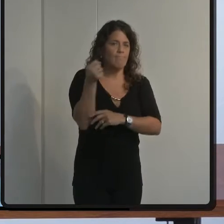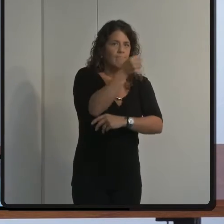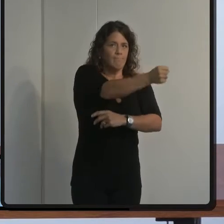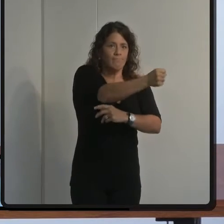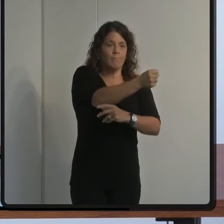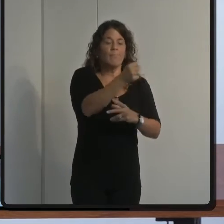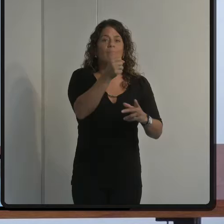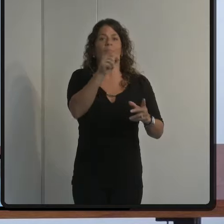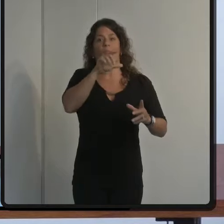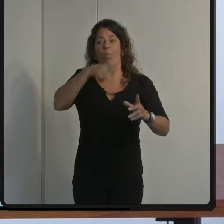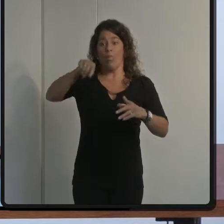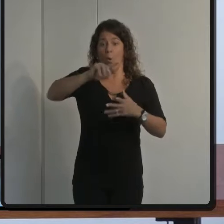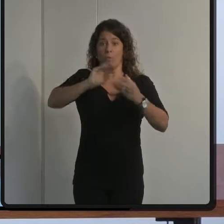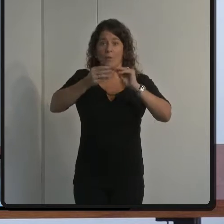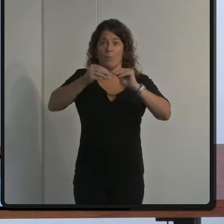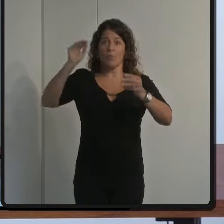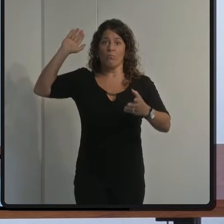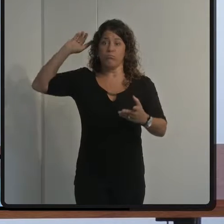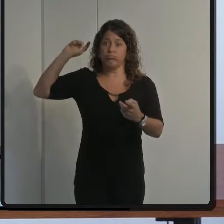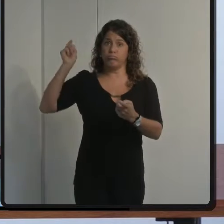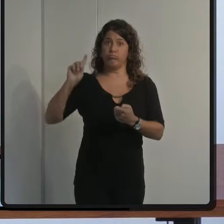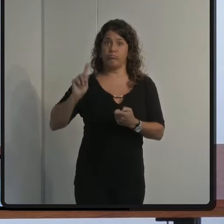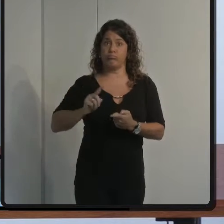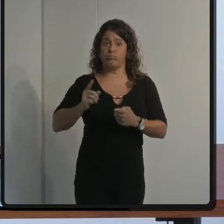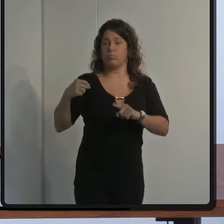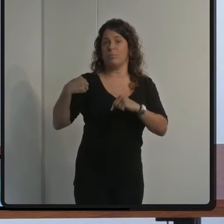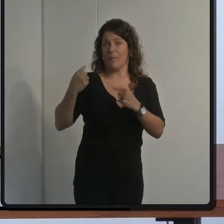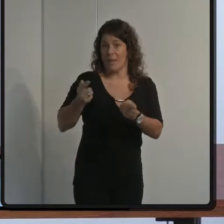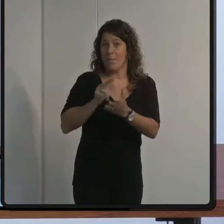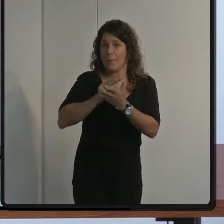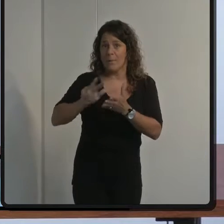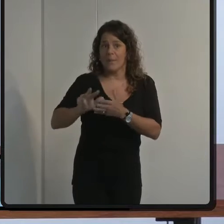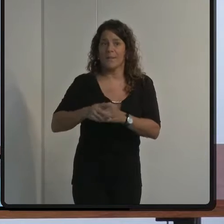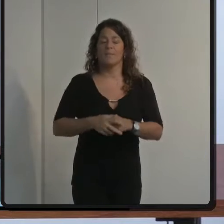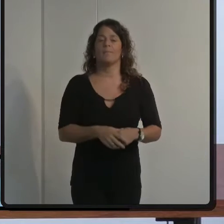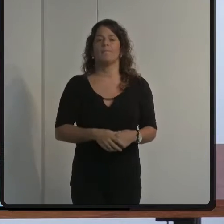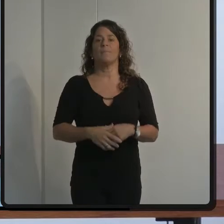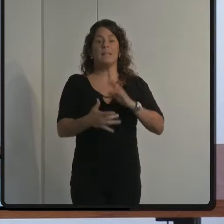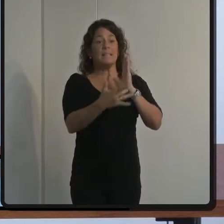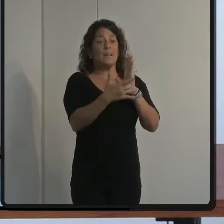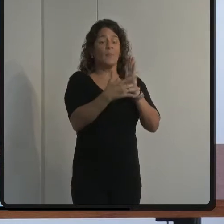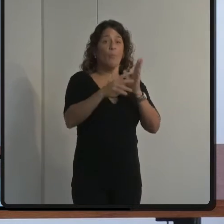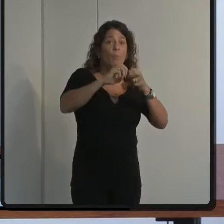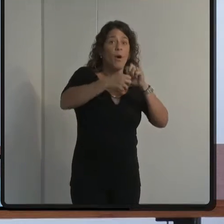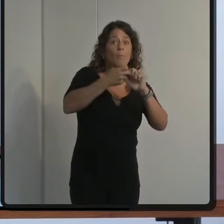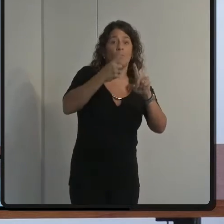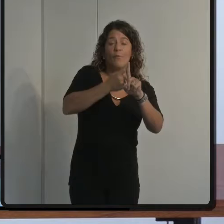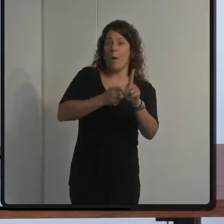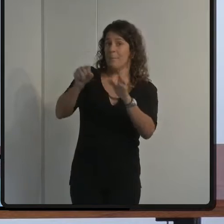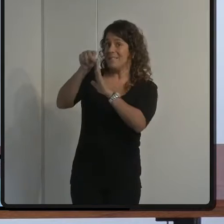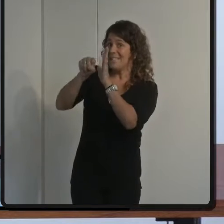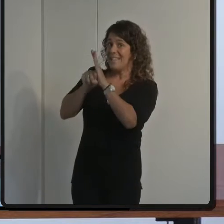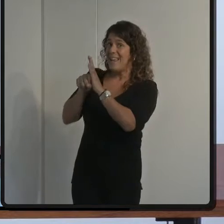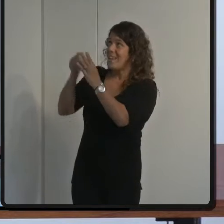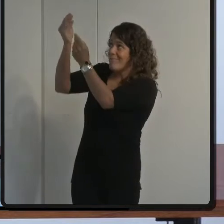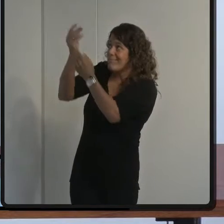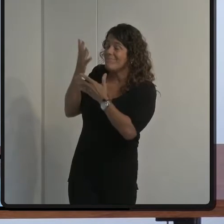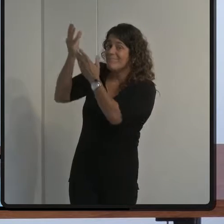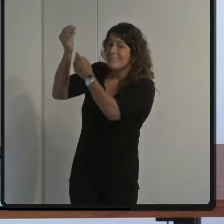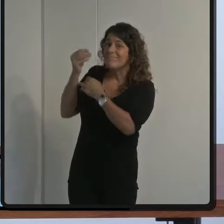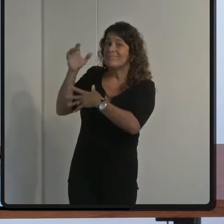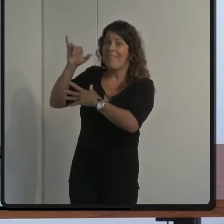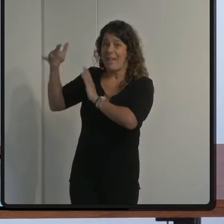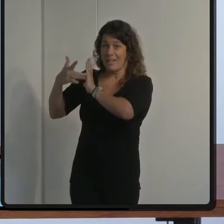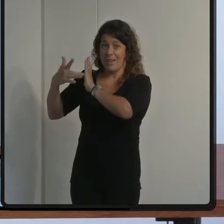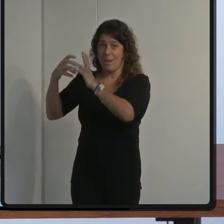all significantly dropped over the past 3 weeks. The technical problems with data from the California Department of Public Health